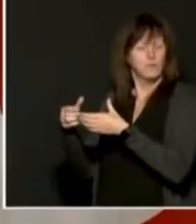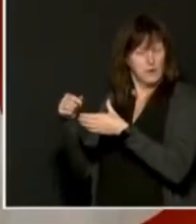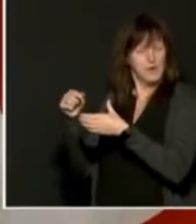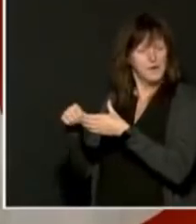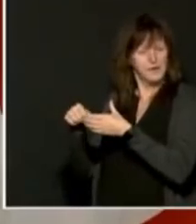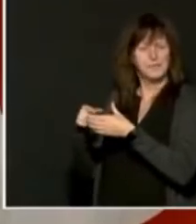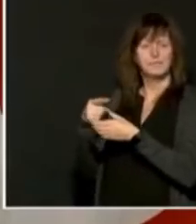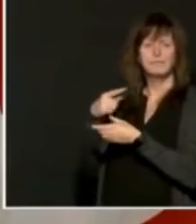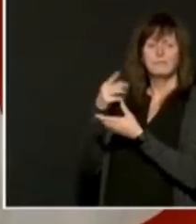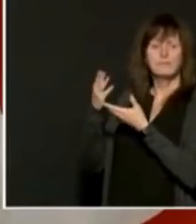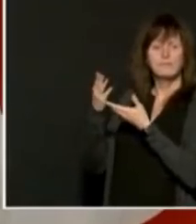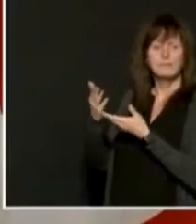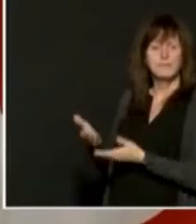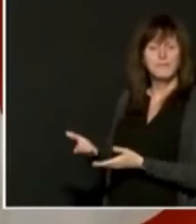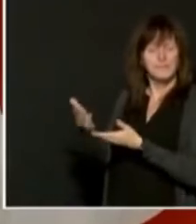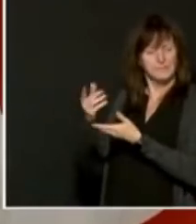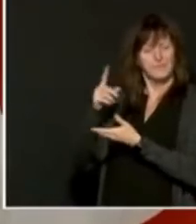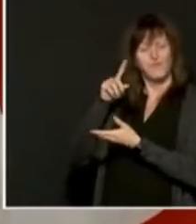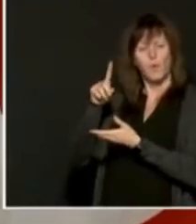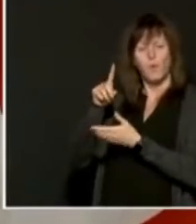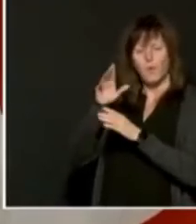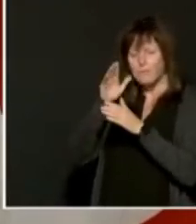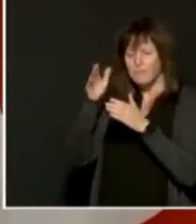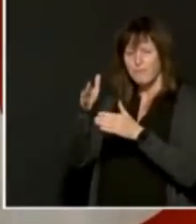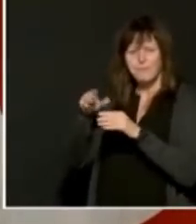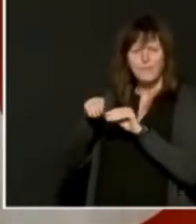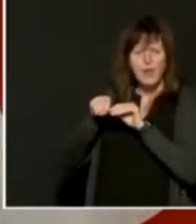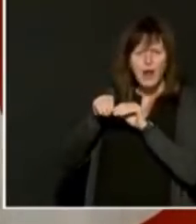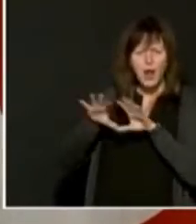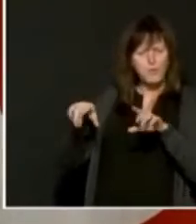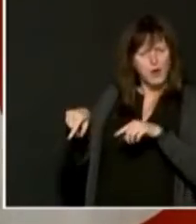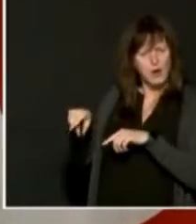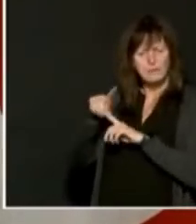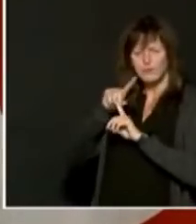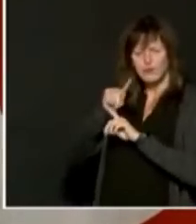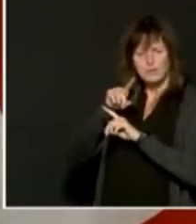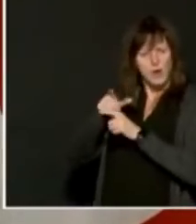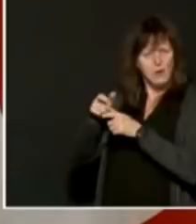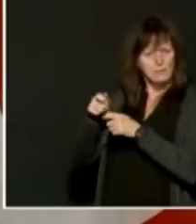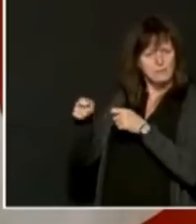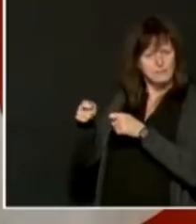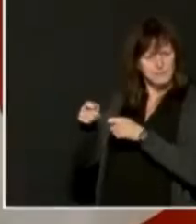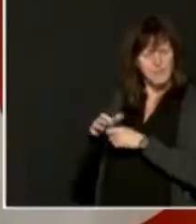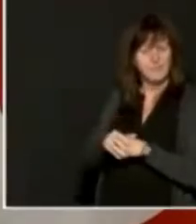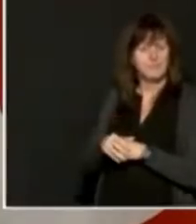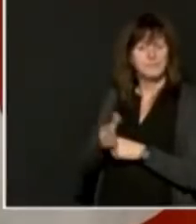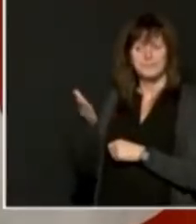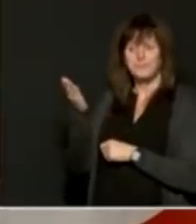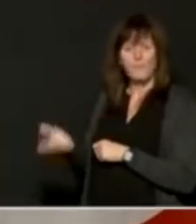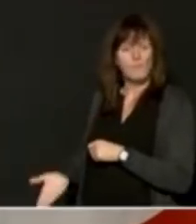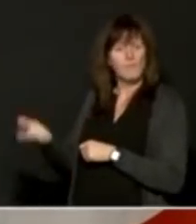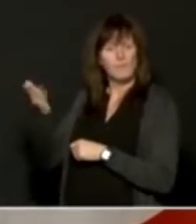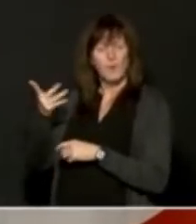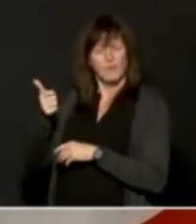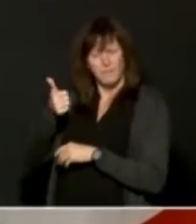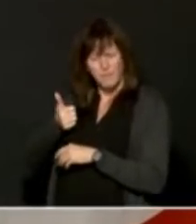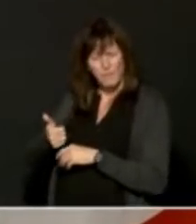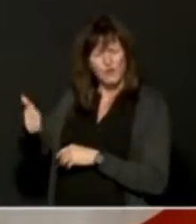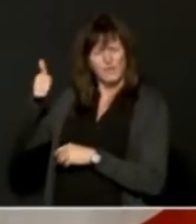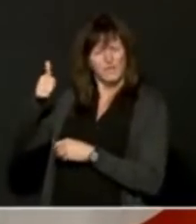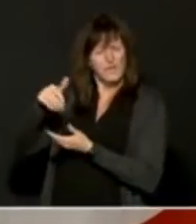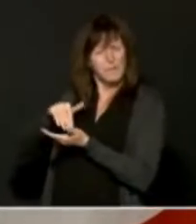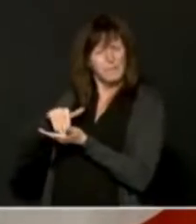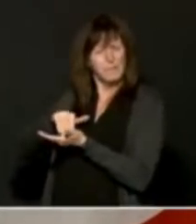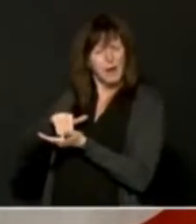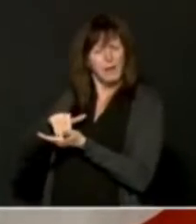Ontario's chief coroner, a busy man. I will first provide an update on our most recent data and provide